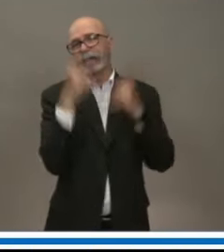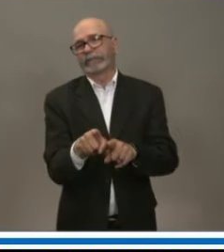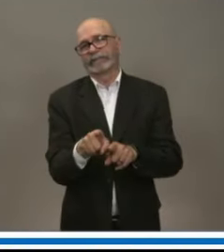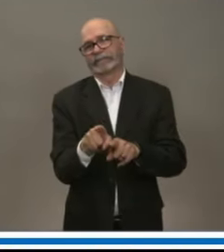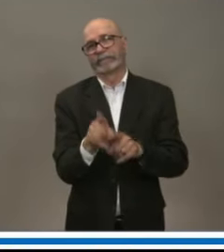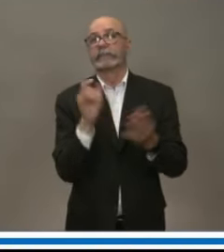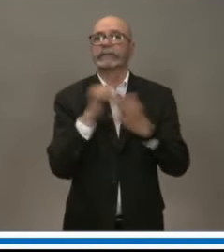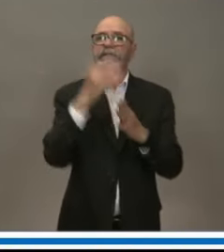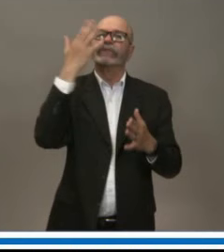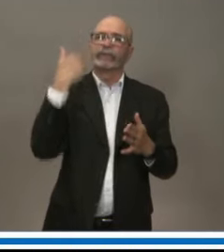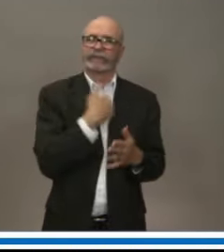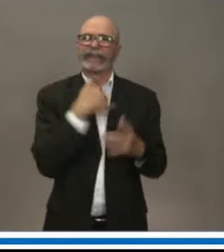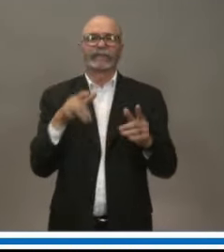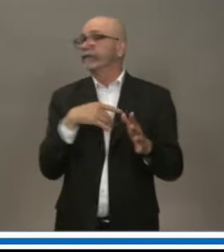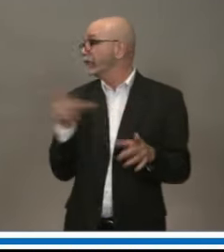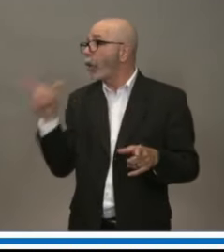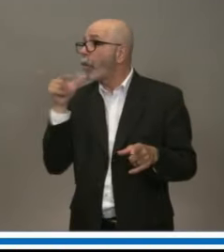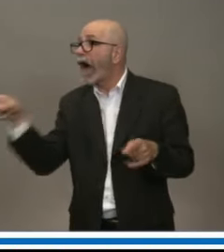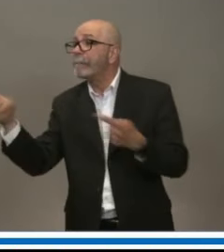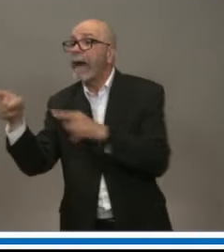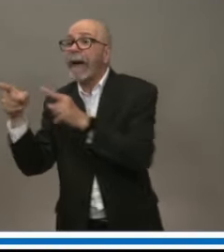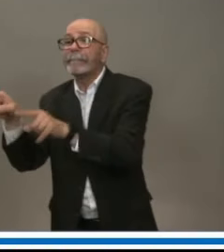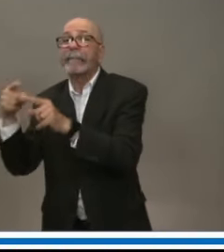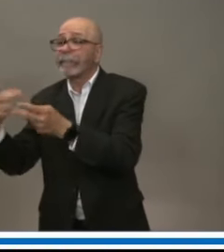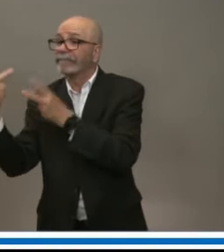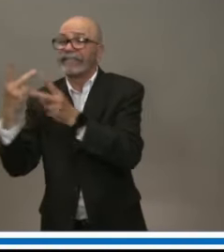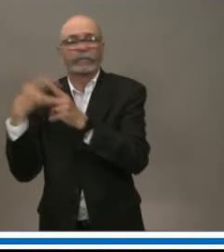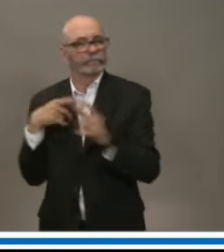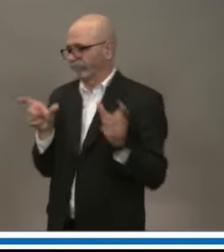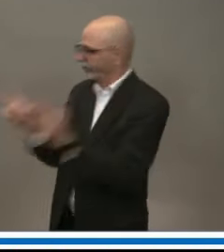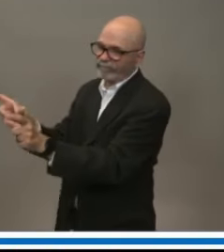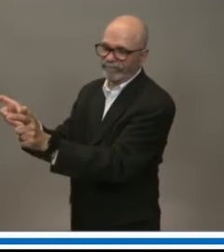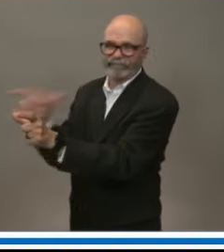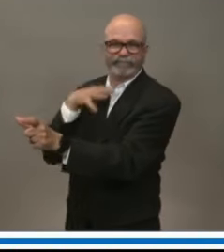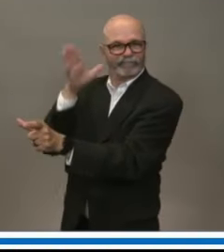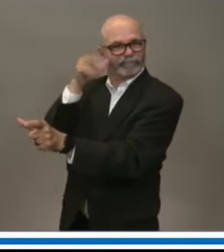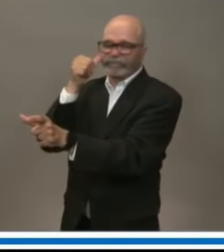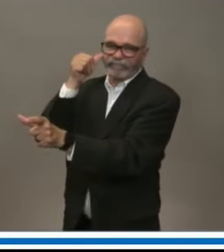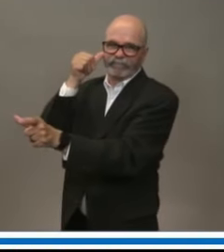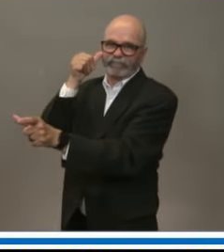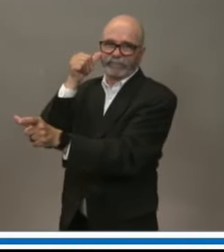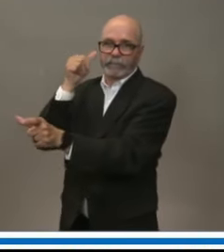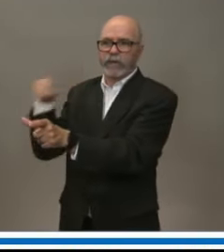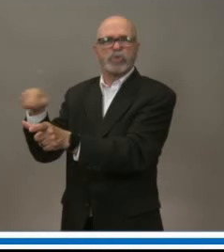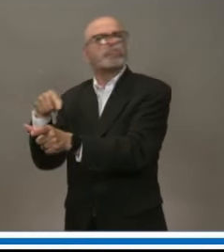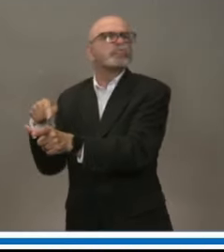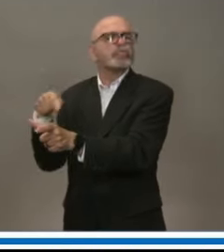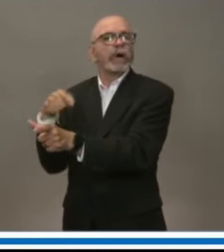early, and we'll do everything we can to slow the spread of that virus in our communities, but in particularly in